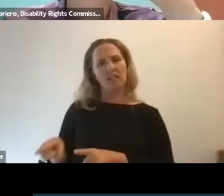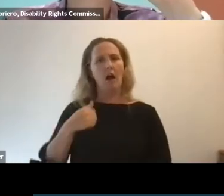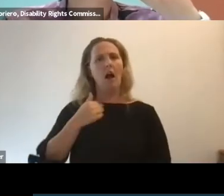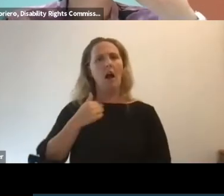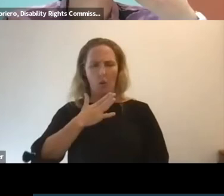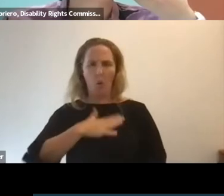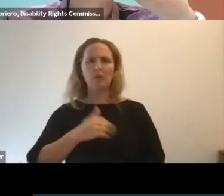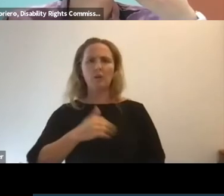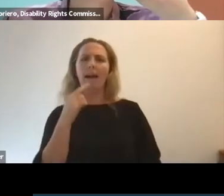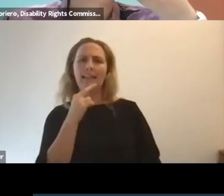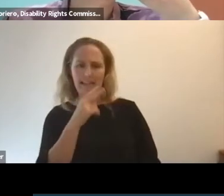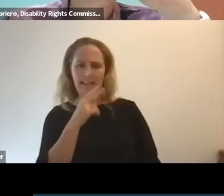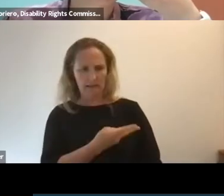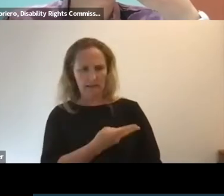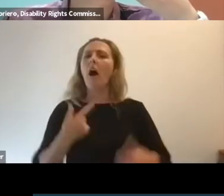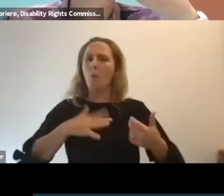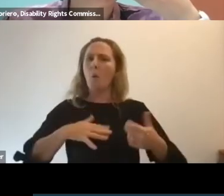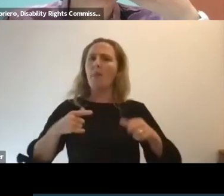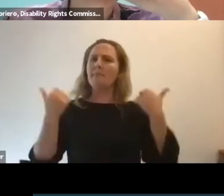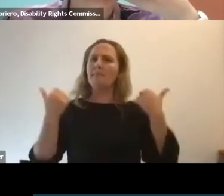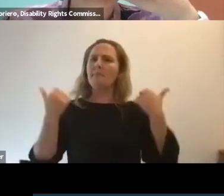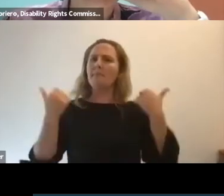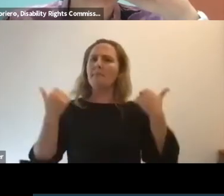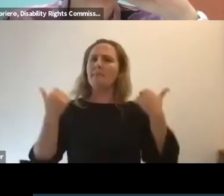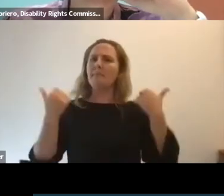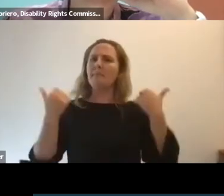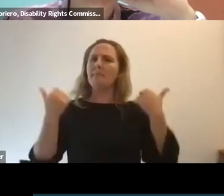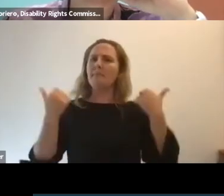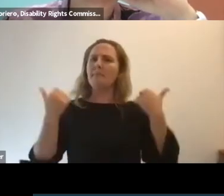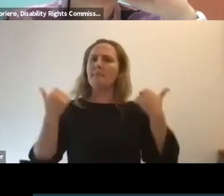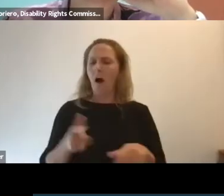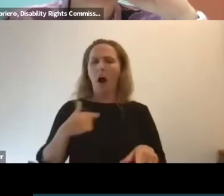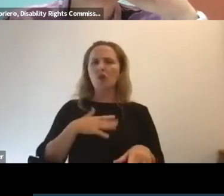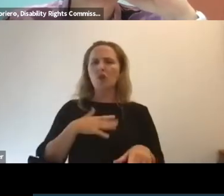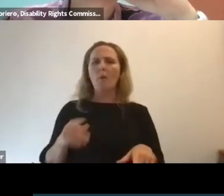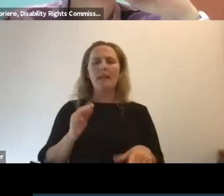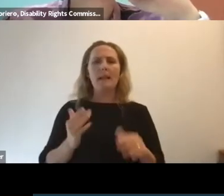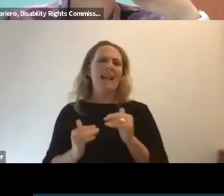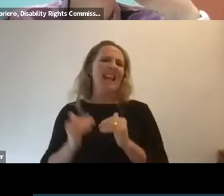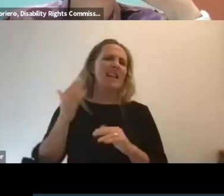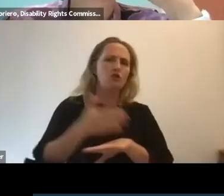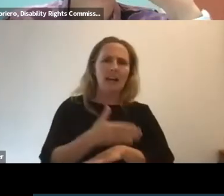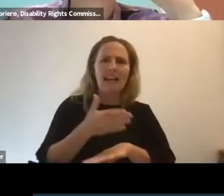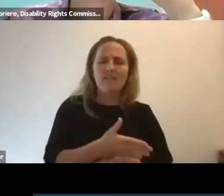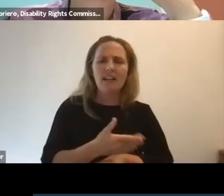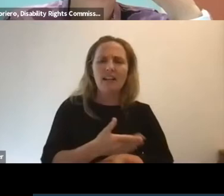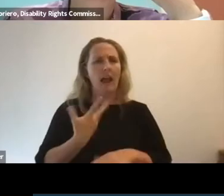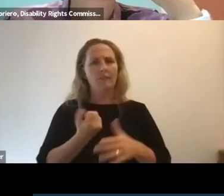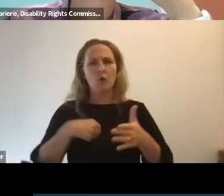extra effort in or without having to knock down a few more barriers to get to the role that they